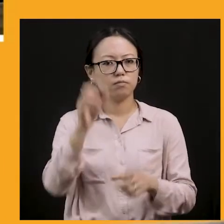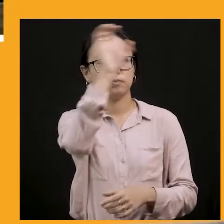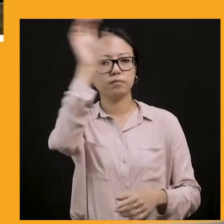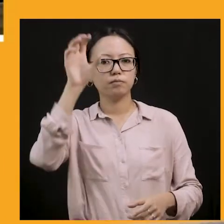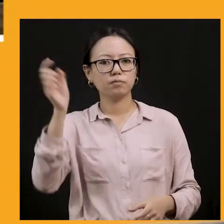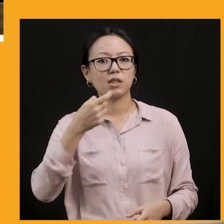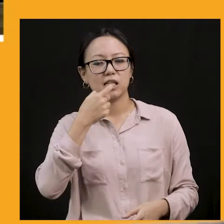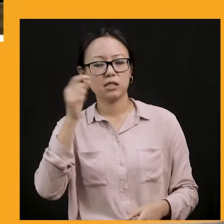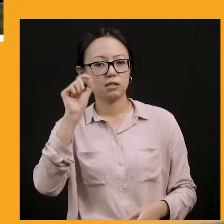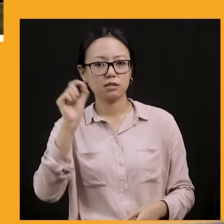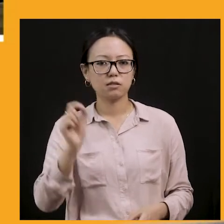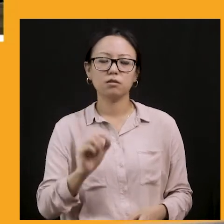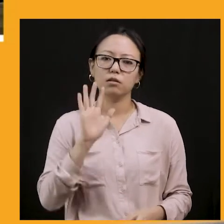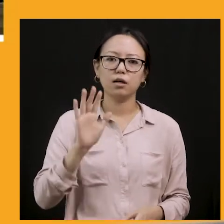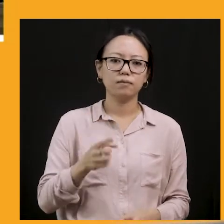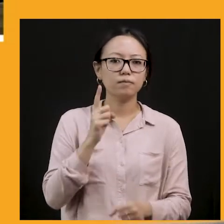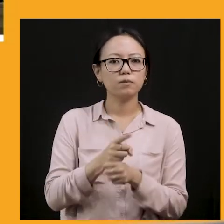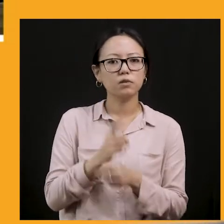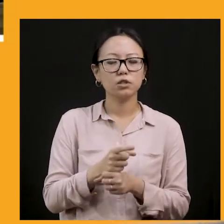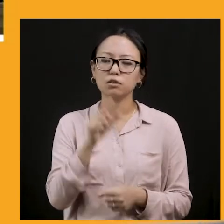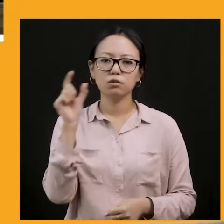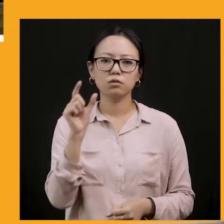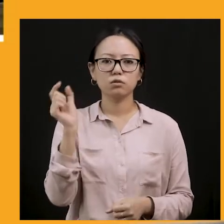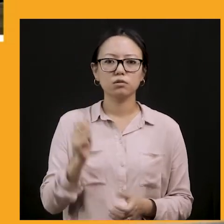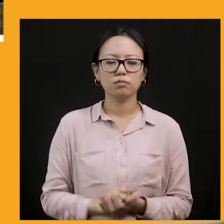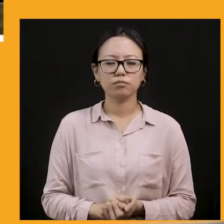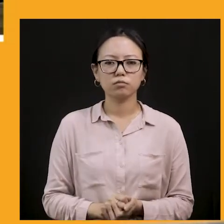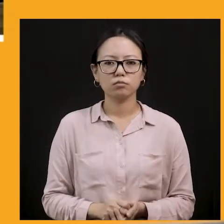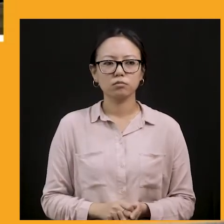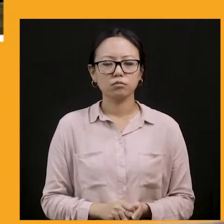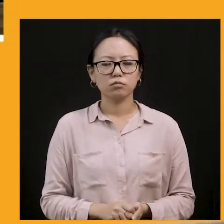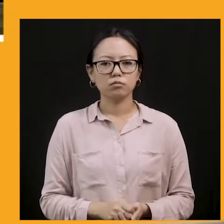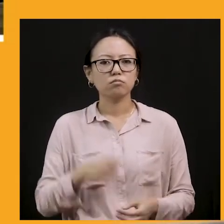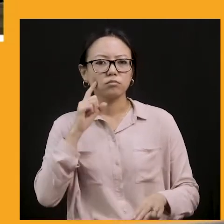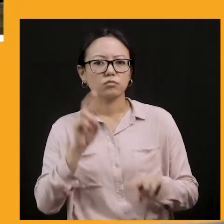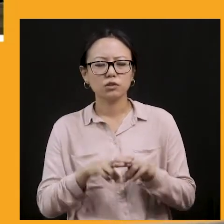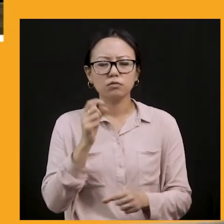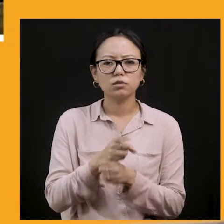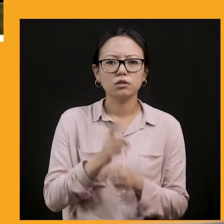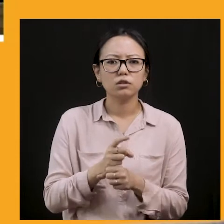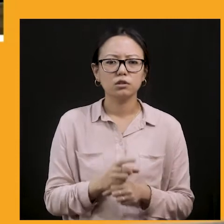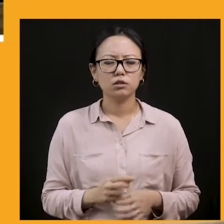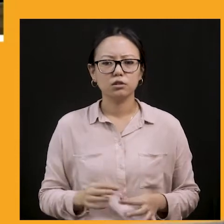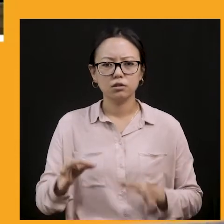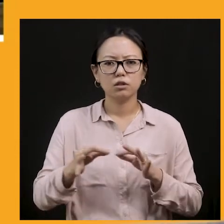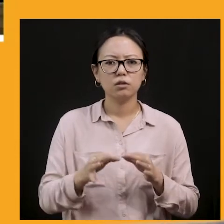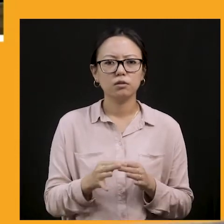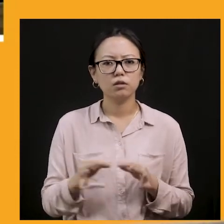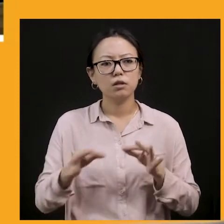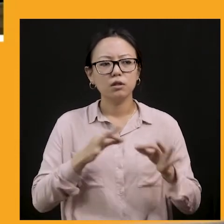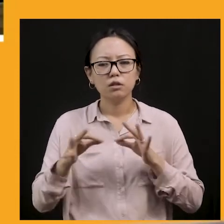whenever the teacher is explaining about fruits, the teacher will write the name of the fruits